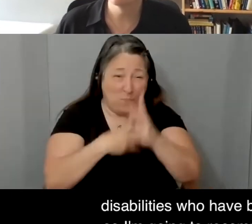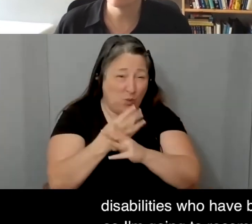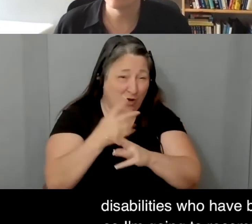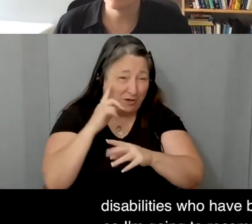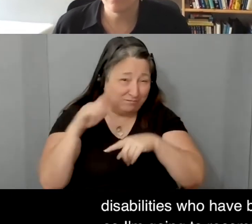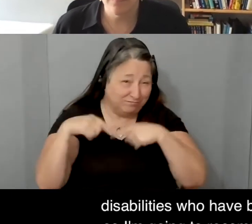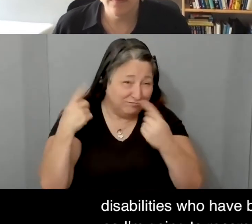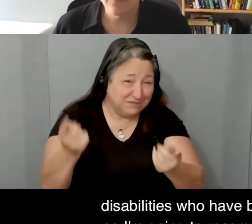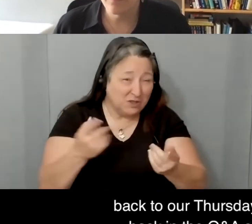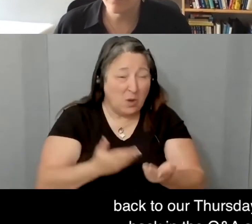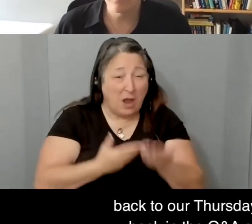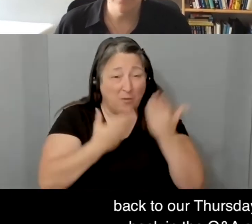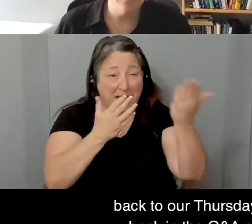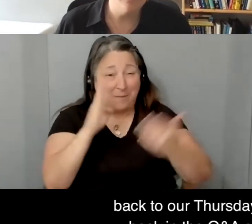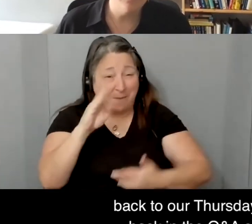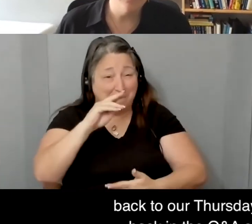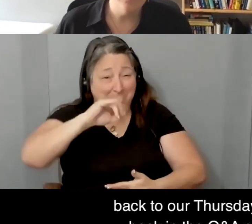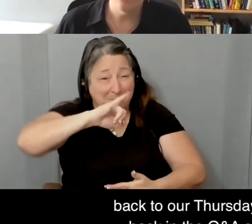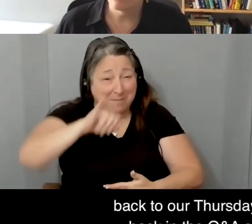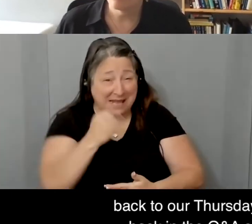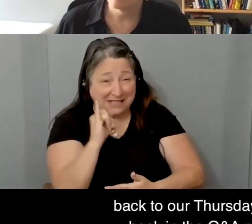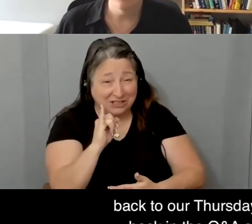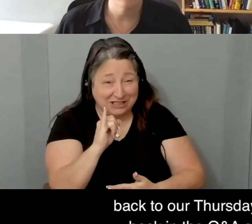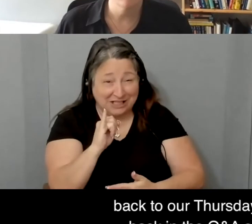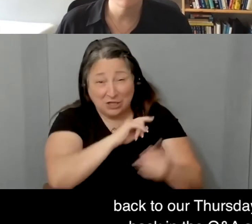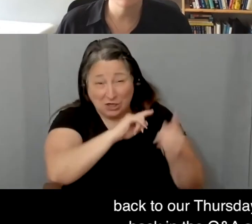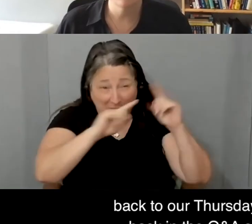recommend, Benji, that if you come back to our